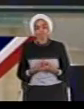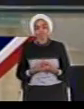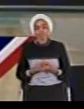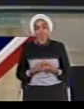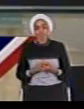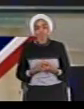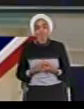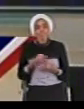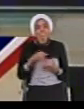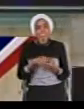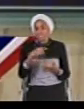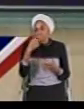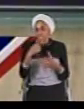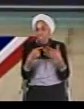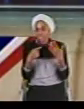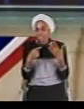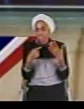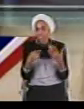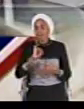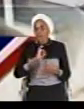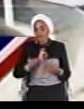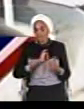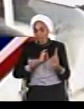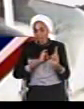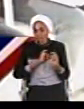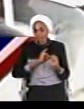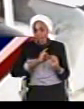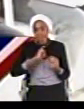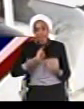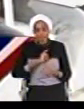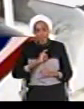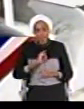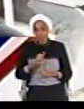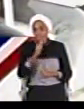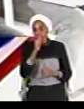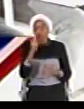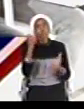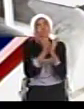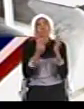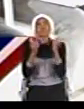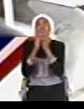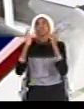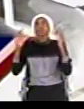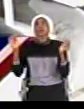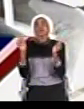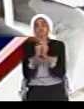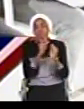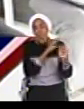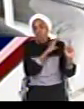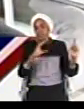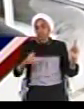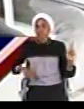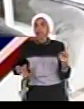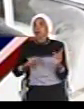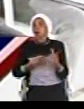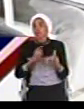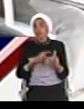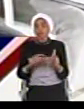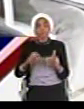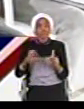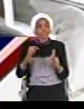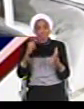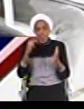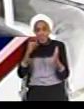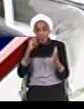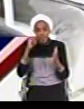20, it says, I am crucified with Christ. I identify with Christ.